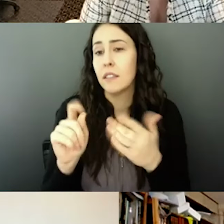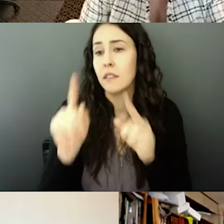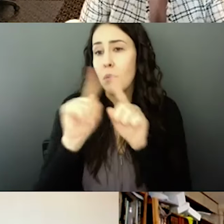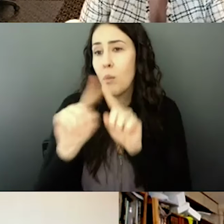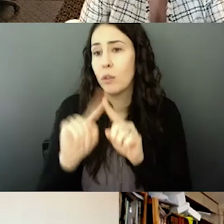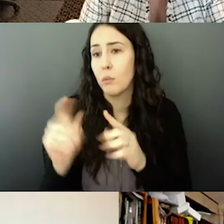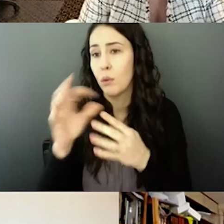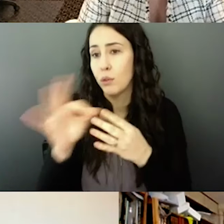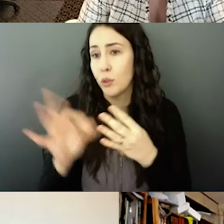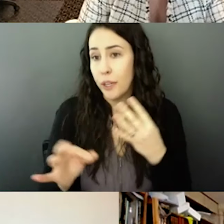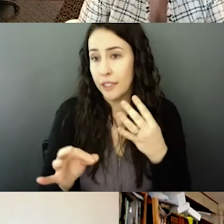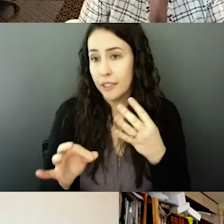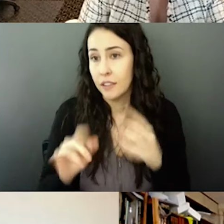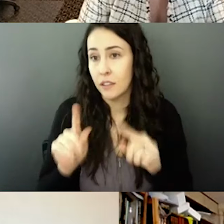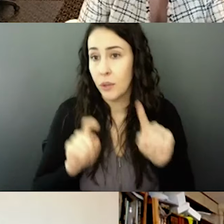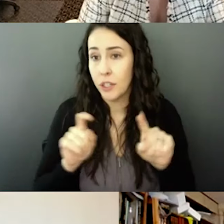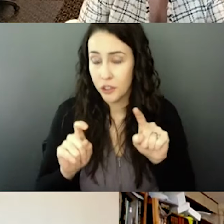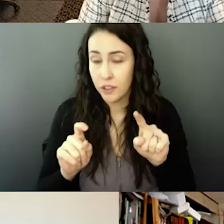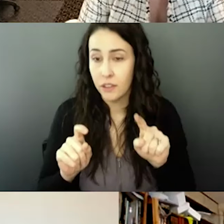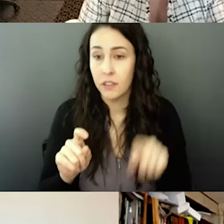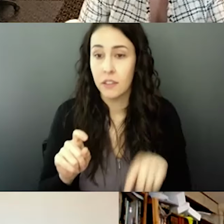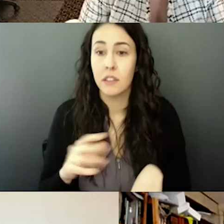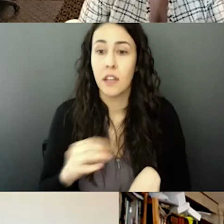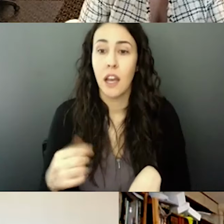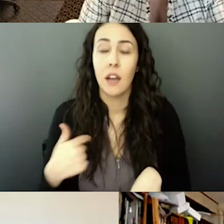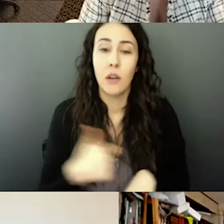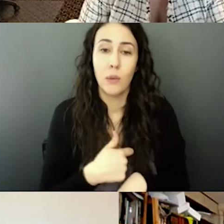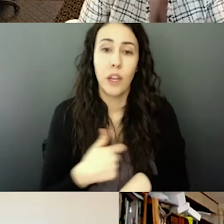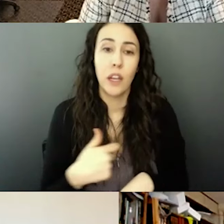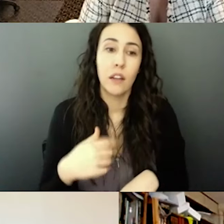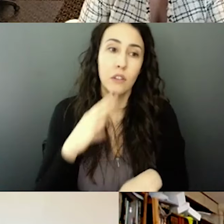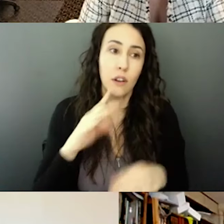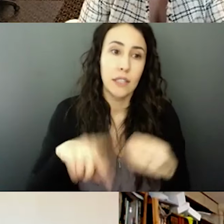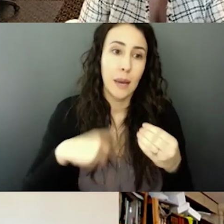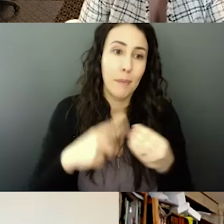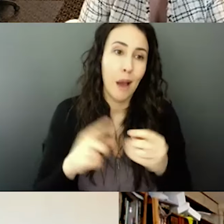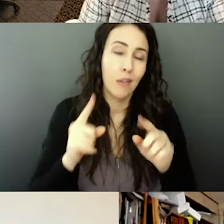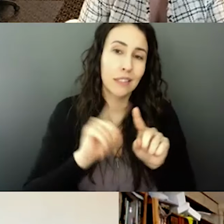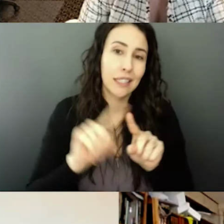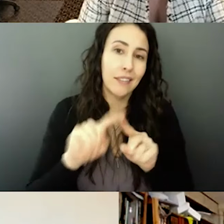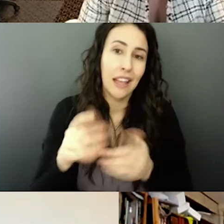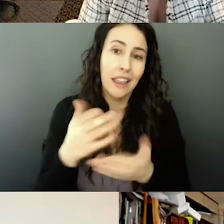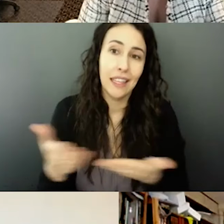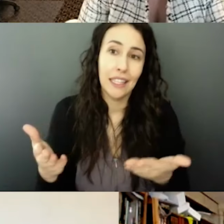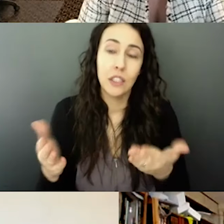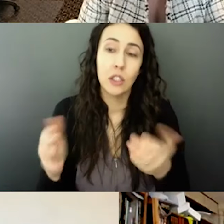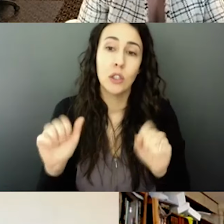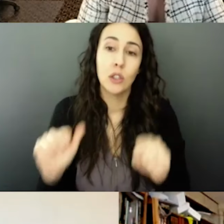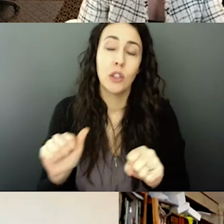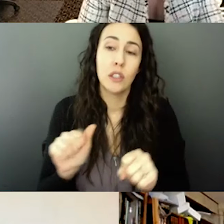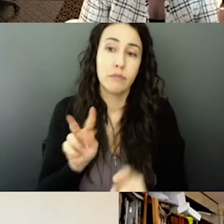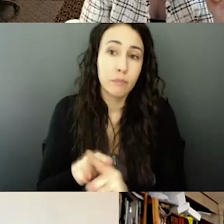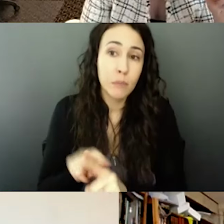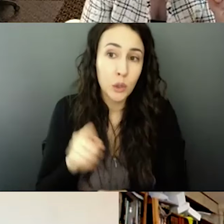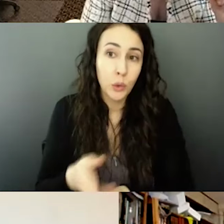And we talked about various incremental things that could be done to improve it,